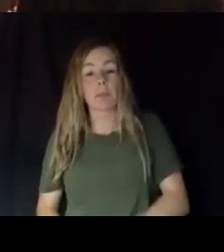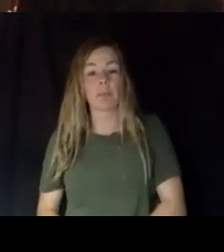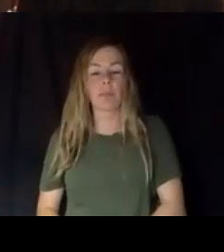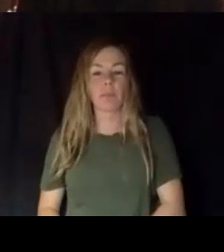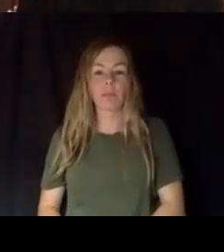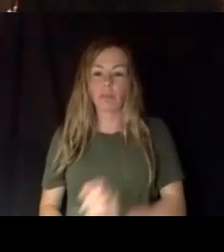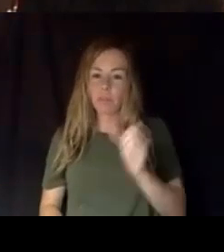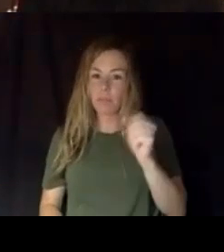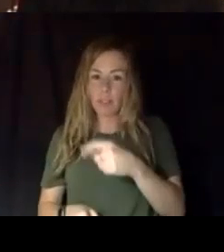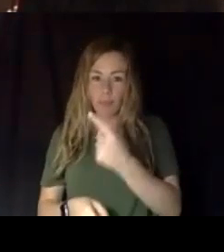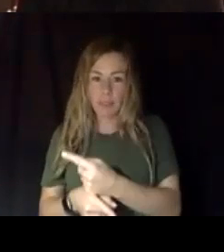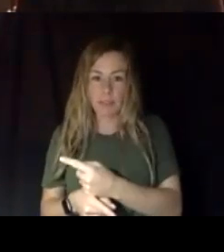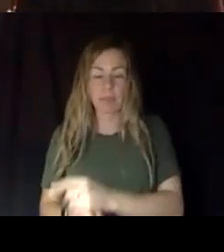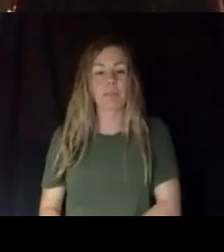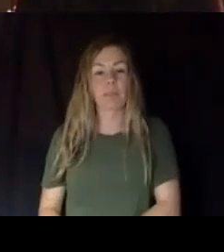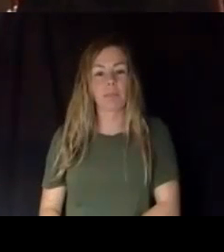Yes, that's right. Yeah.